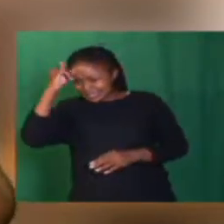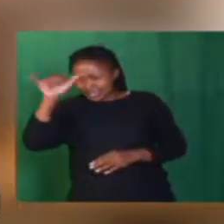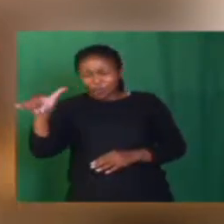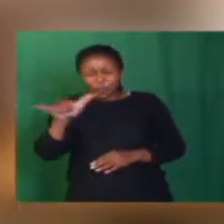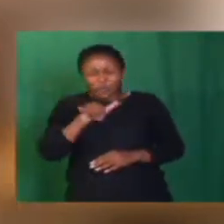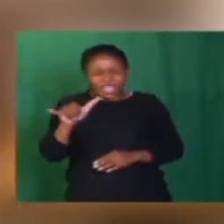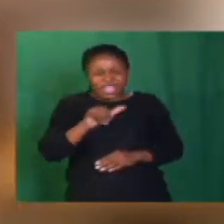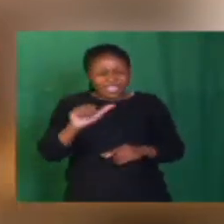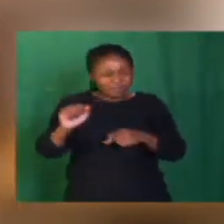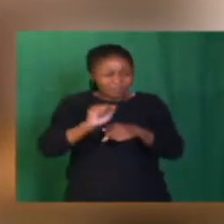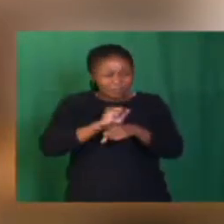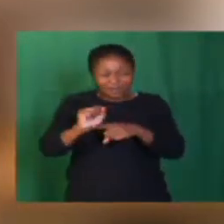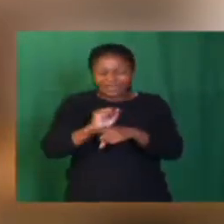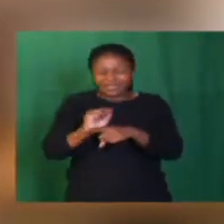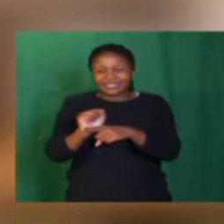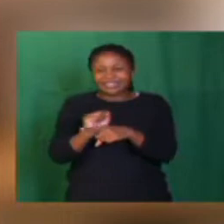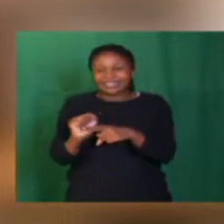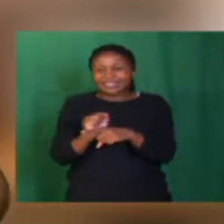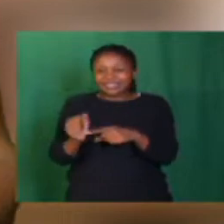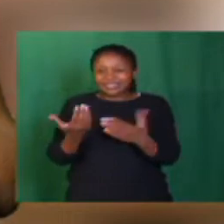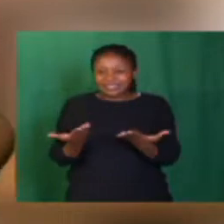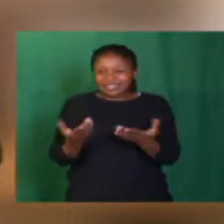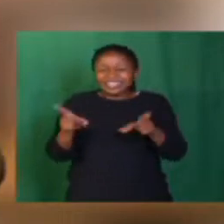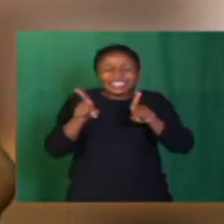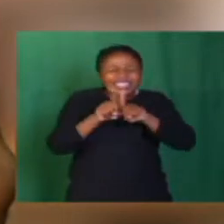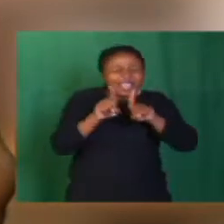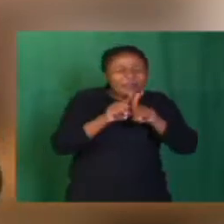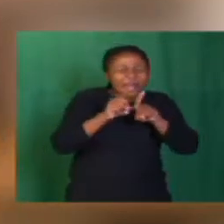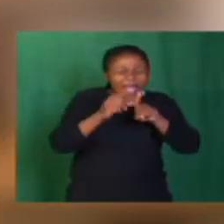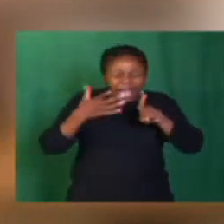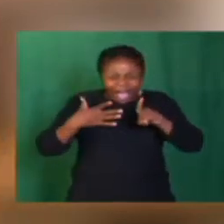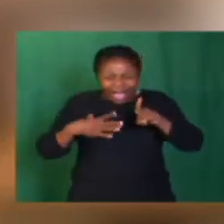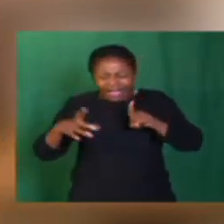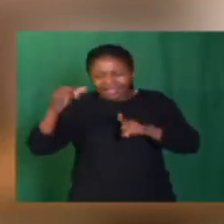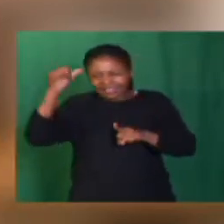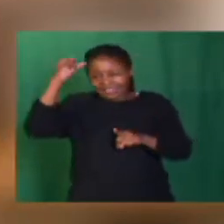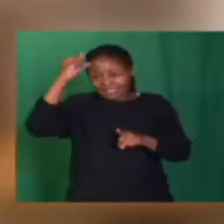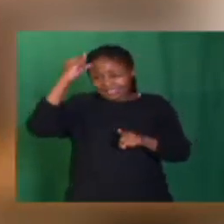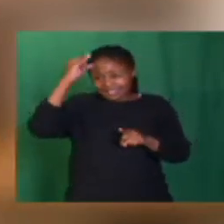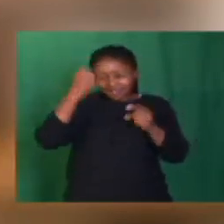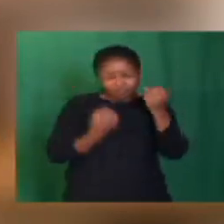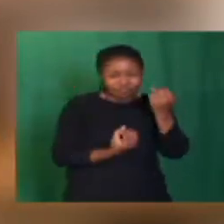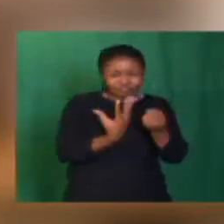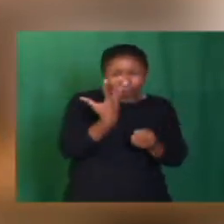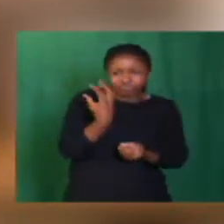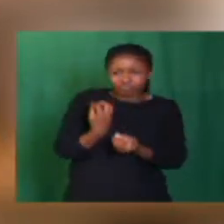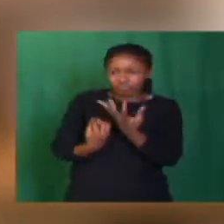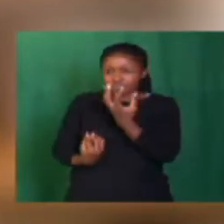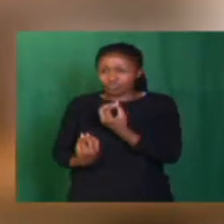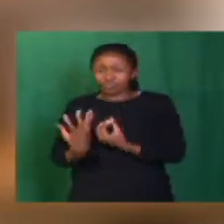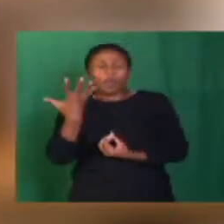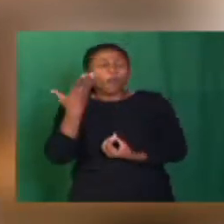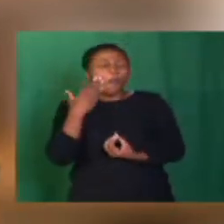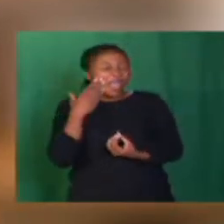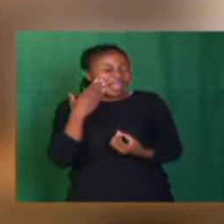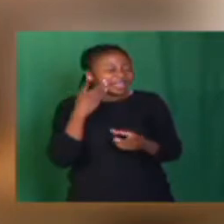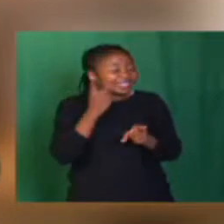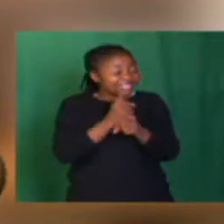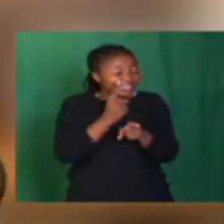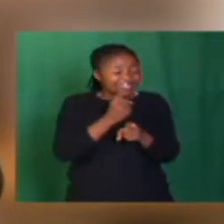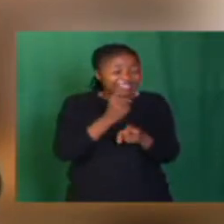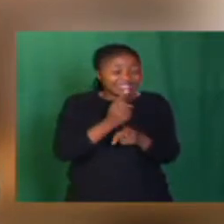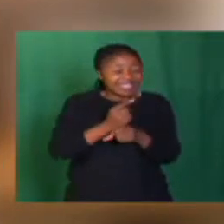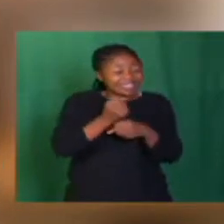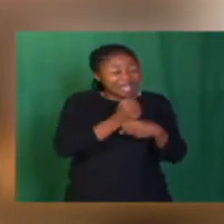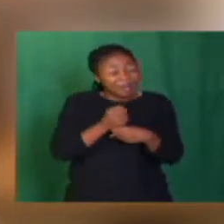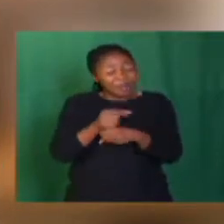is being fed by other skills when we learn English. You will discover that in this skill, you need to read. You need to